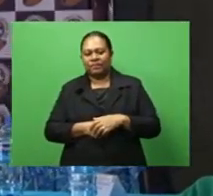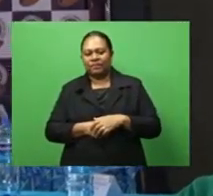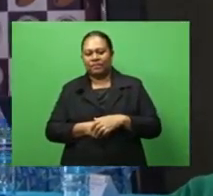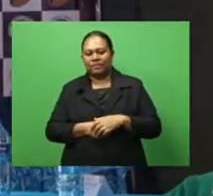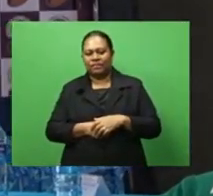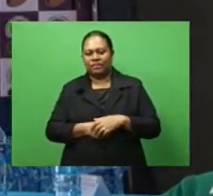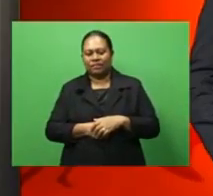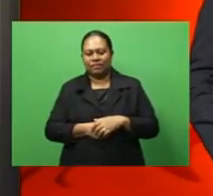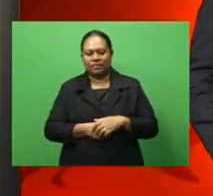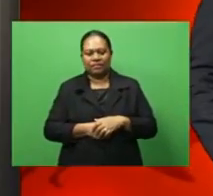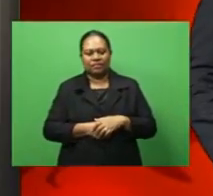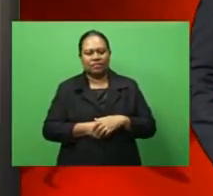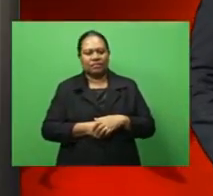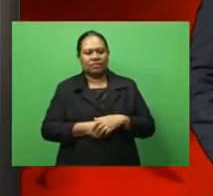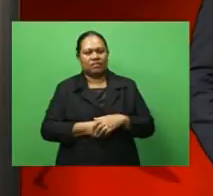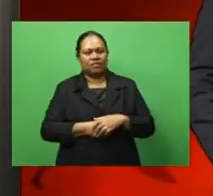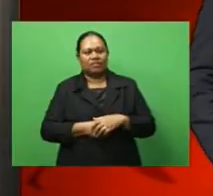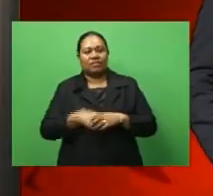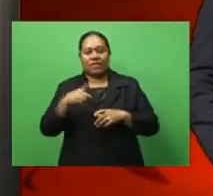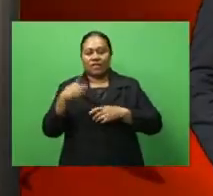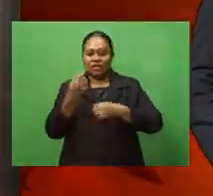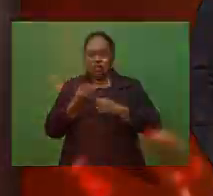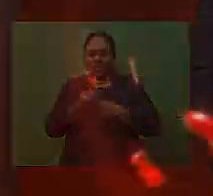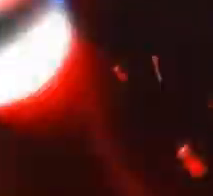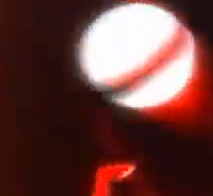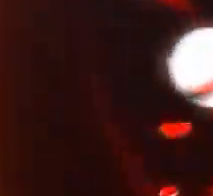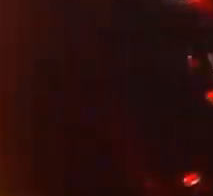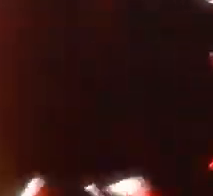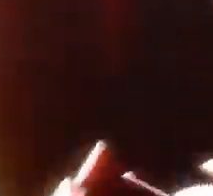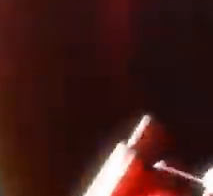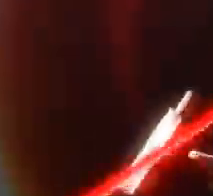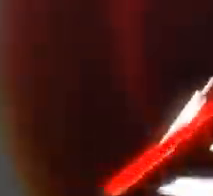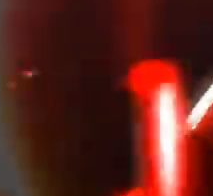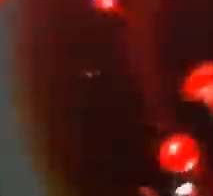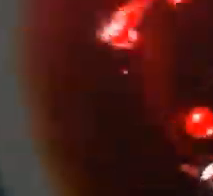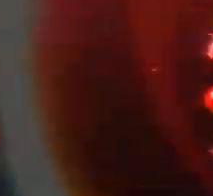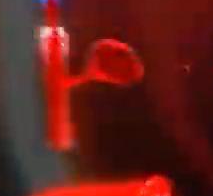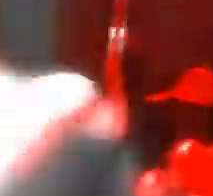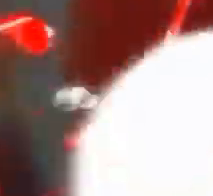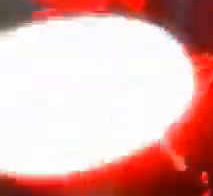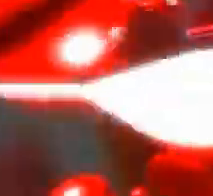FBC Sports. That's it from Sports Tonight.